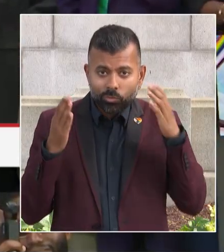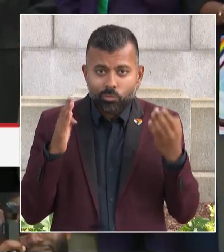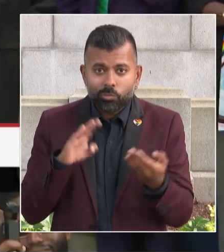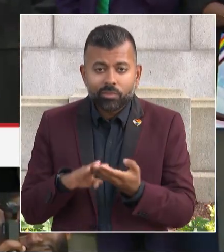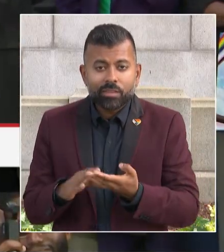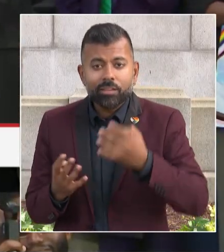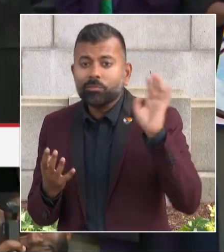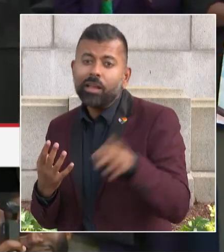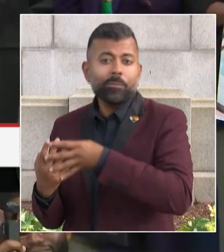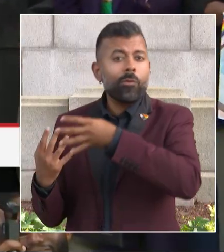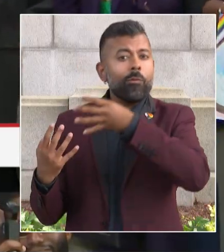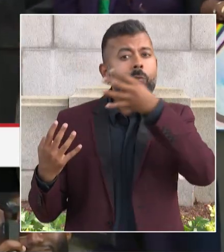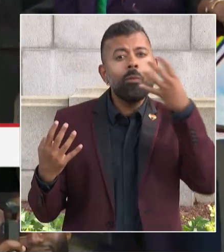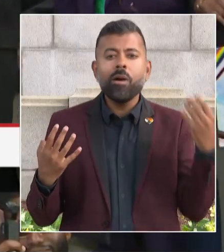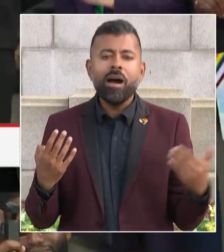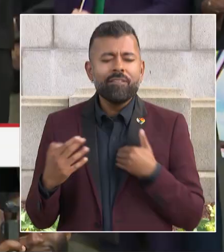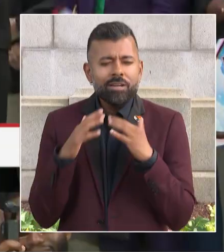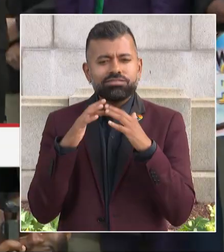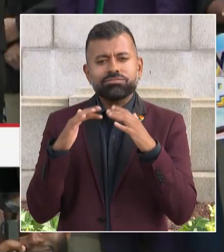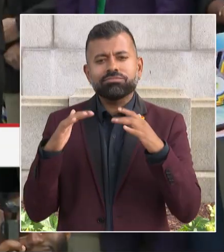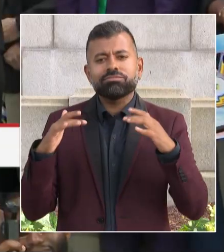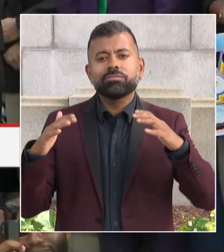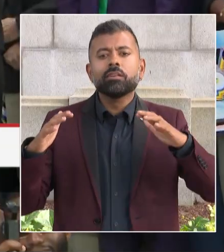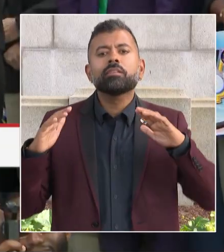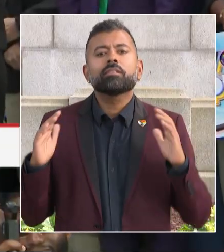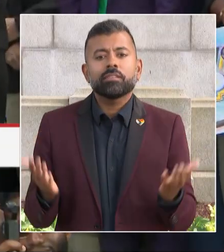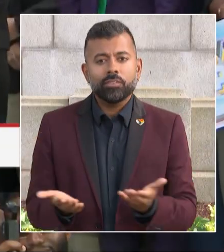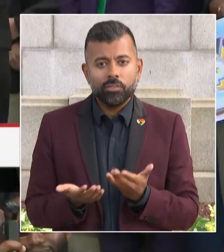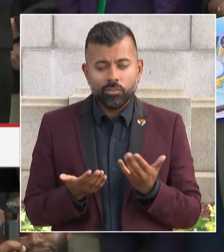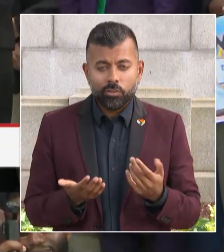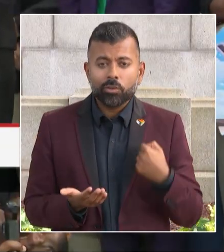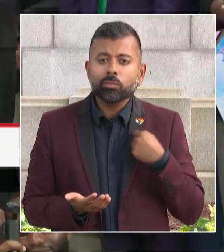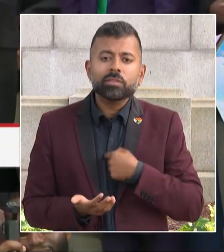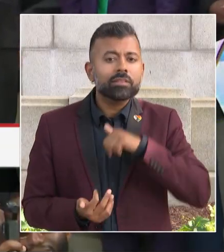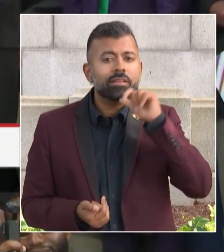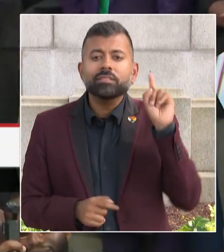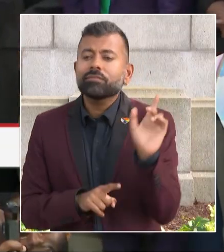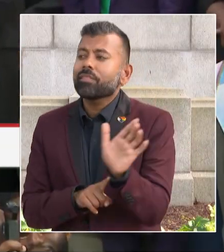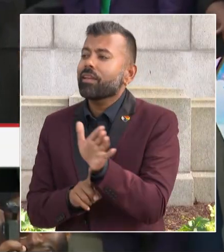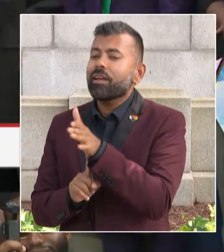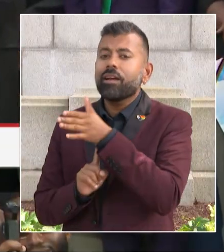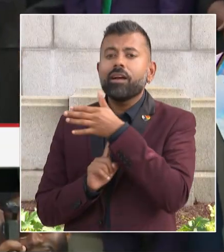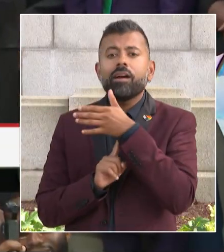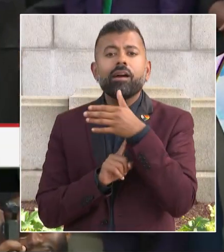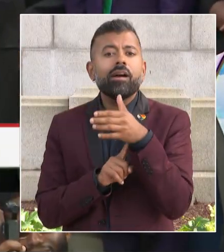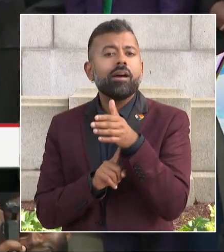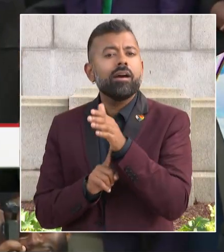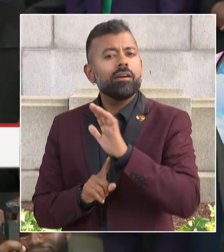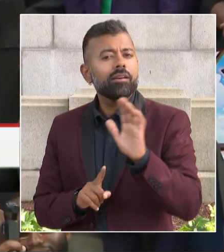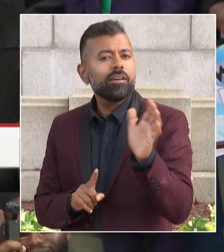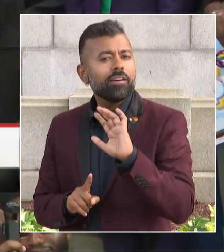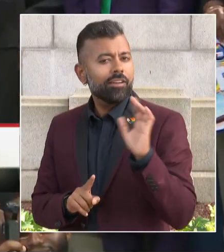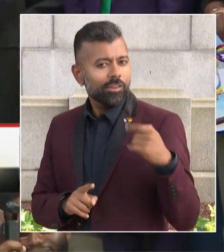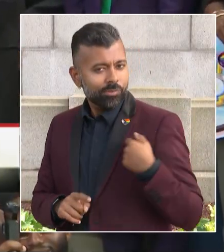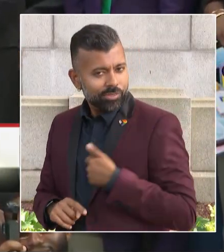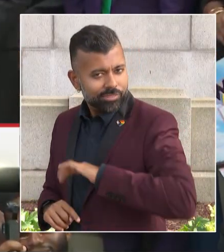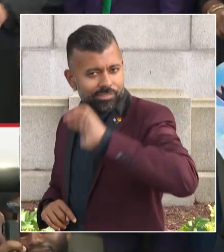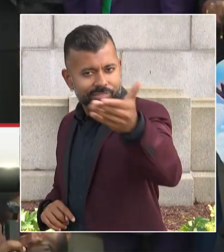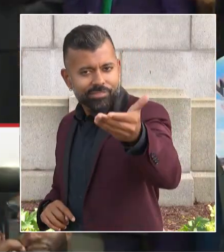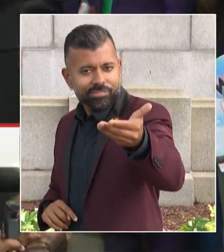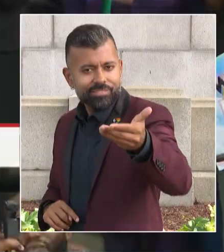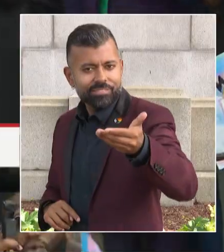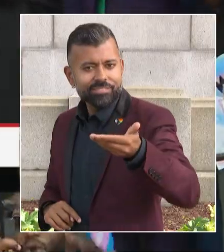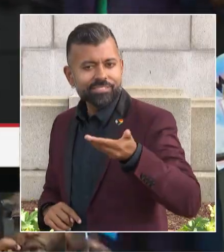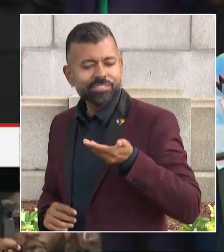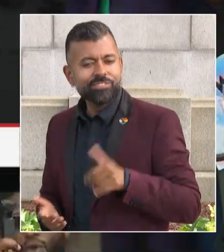promise. We don't just wave the flag. We are this flag, and we're proud to raise it right here in the heart of D.C. All